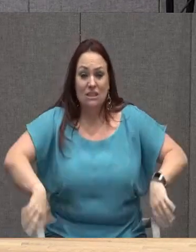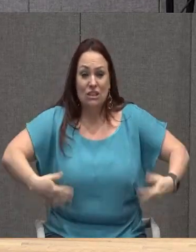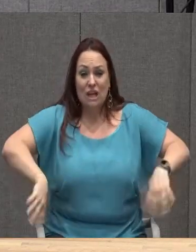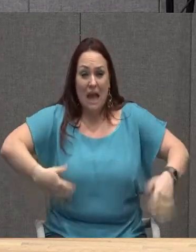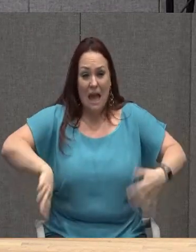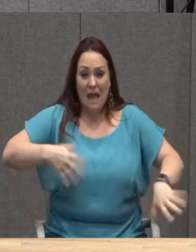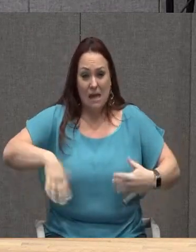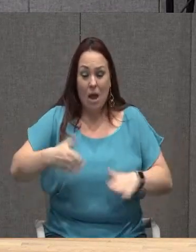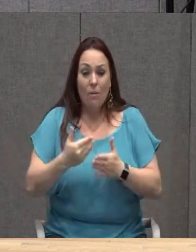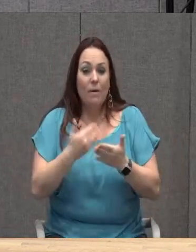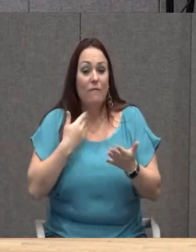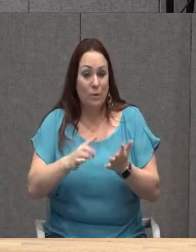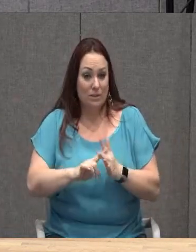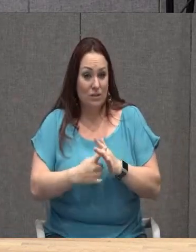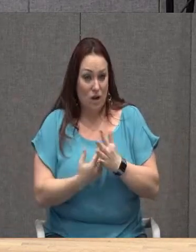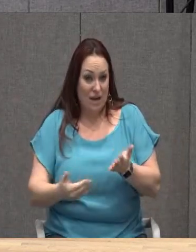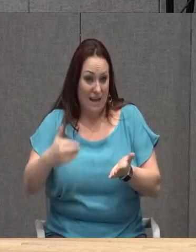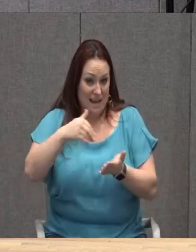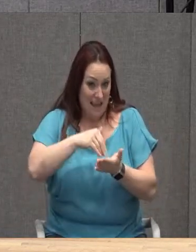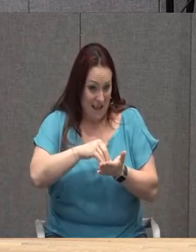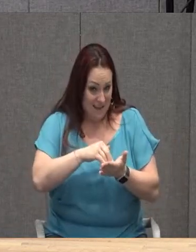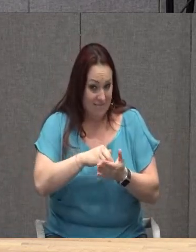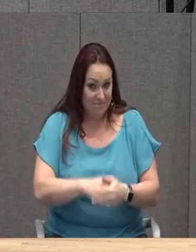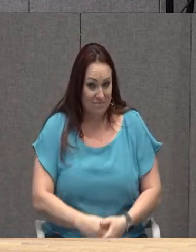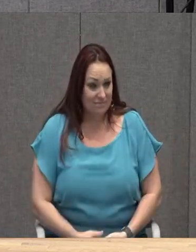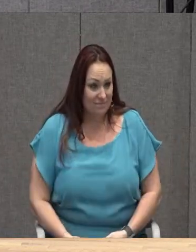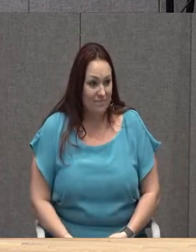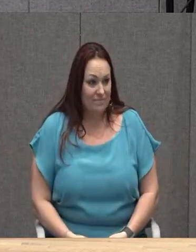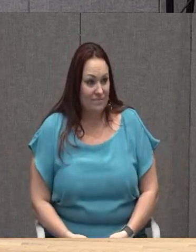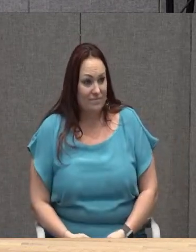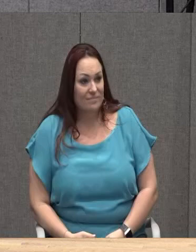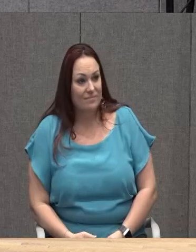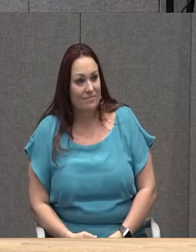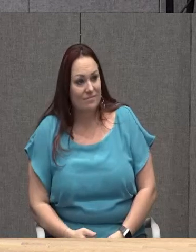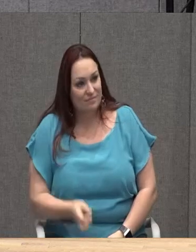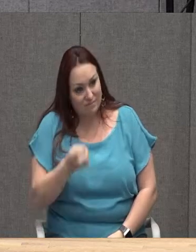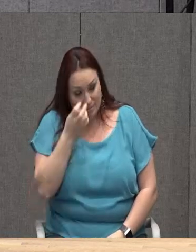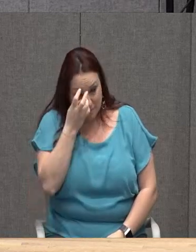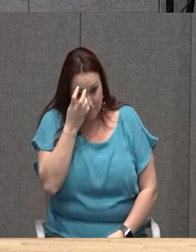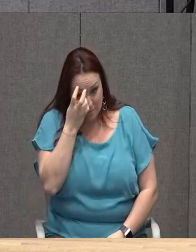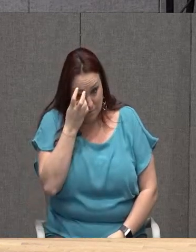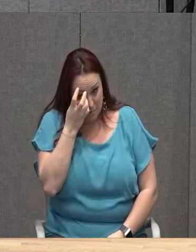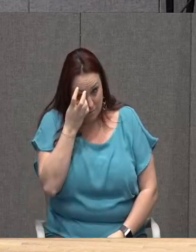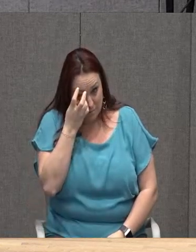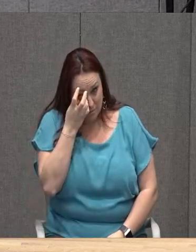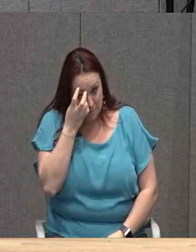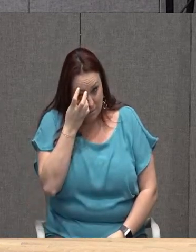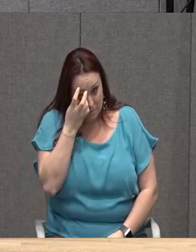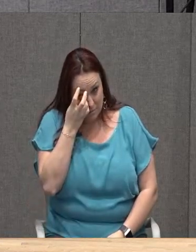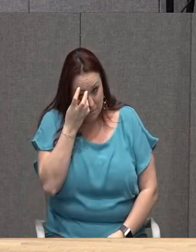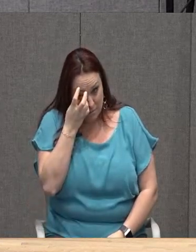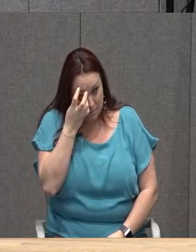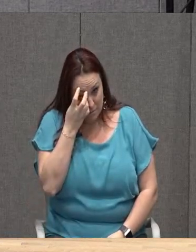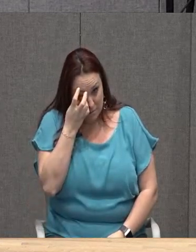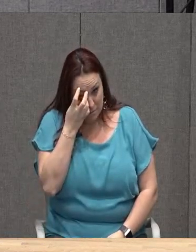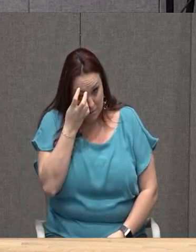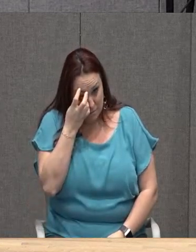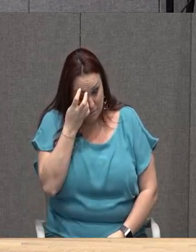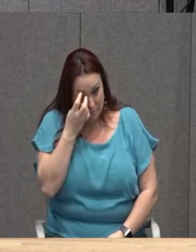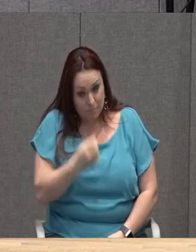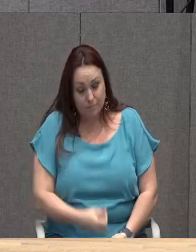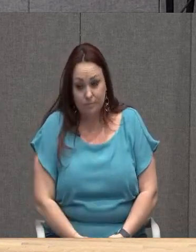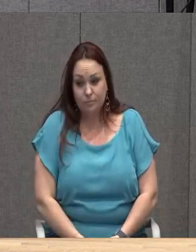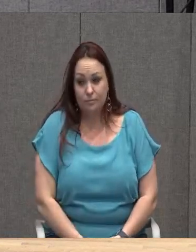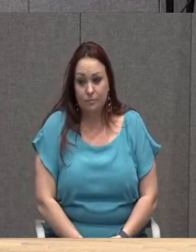we start again. Si te duelen tus piernas, muévenlos un poquito antes que empezamos el